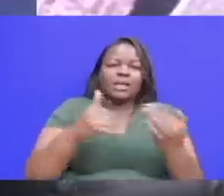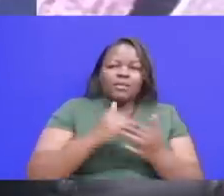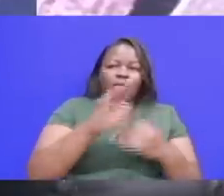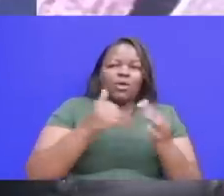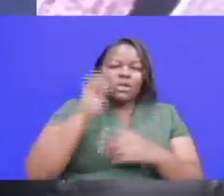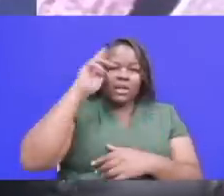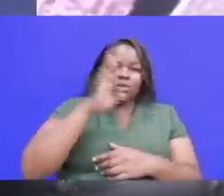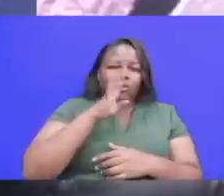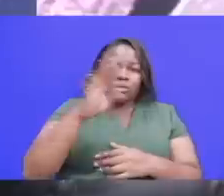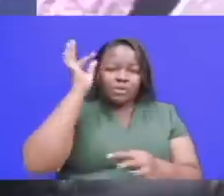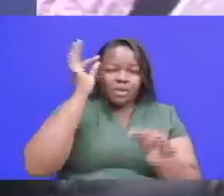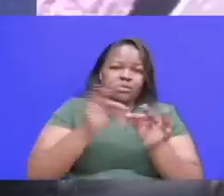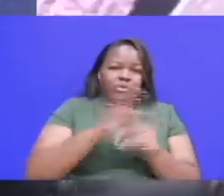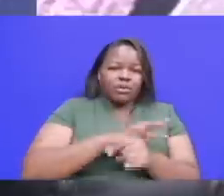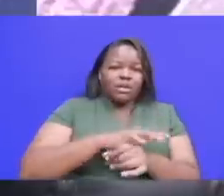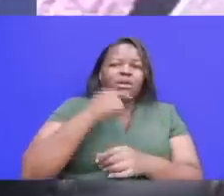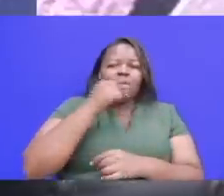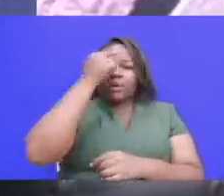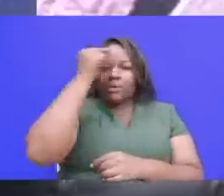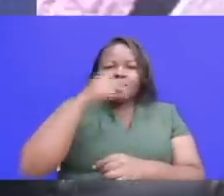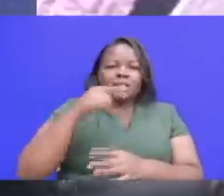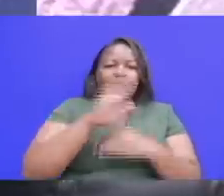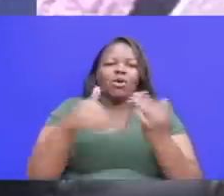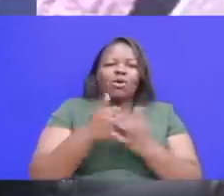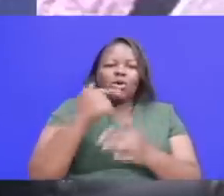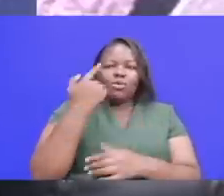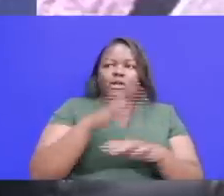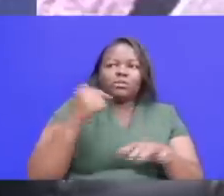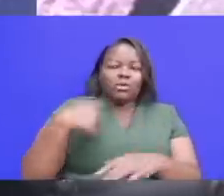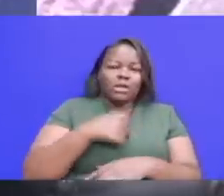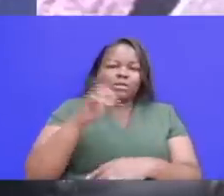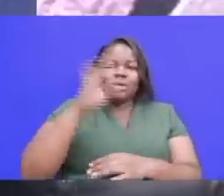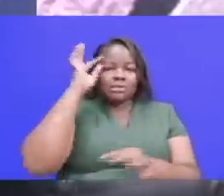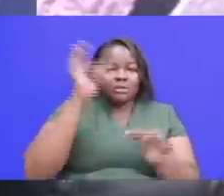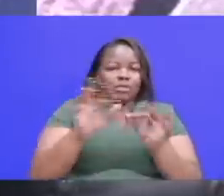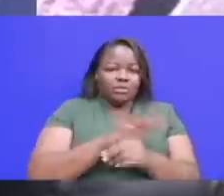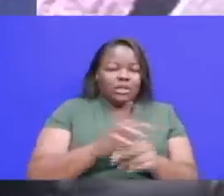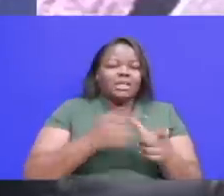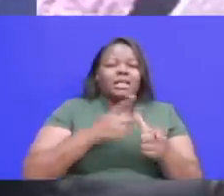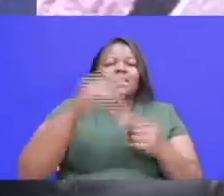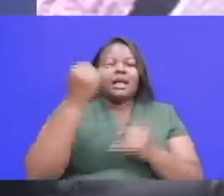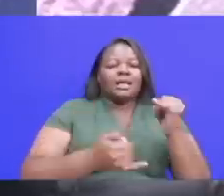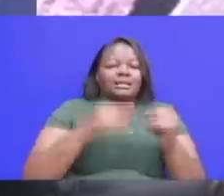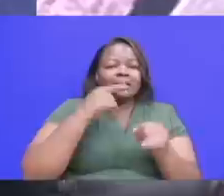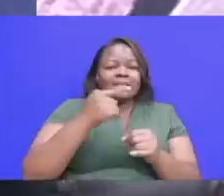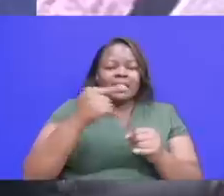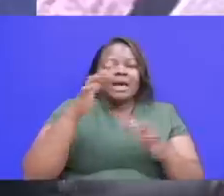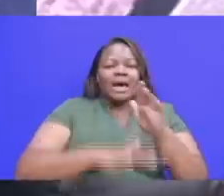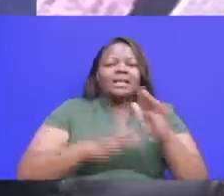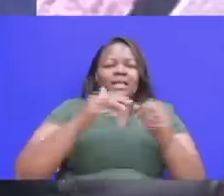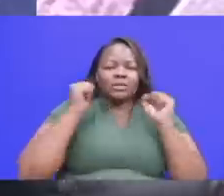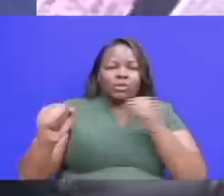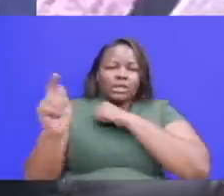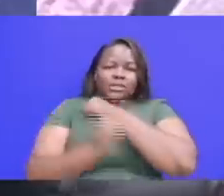us, because he said, he who has called us is faithful. Amen. Then lastly, even under the strongest temptation, we can still